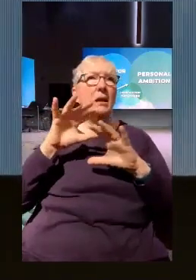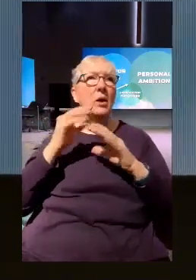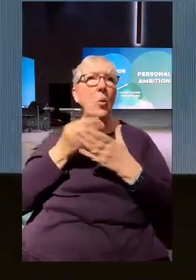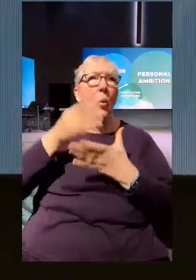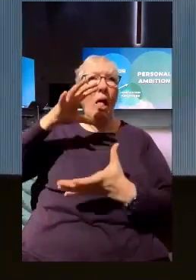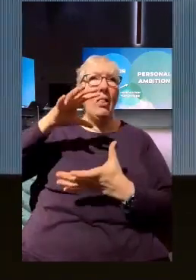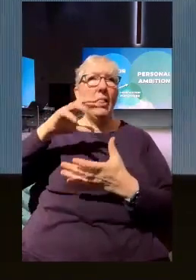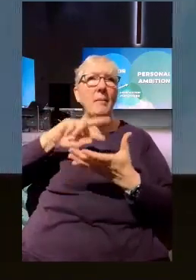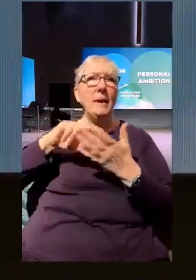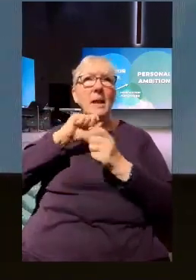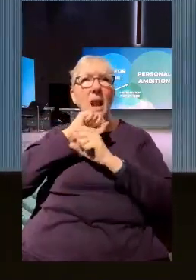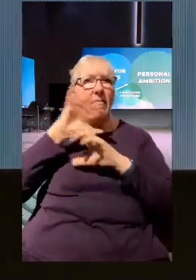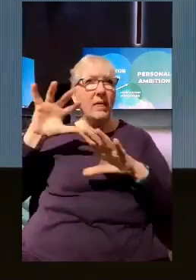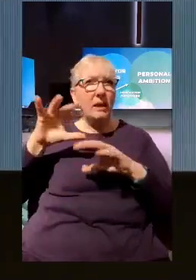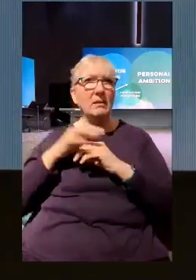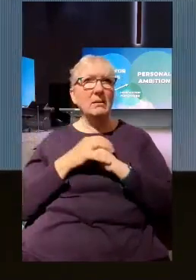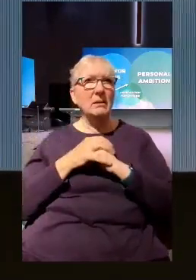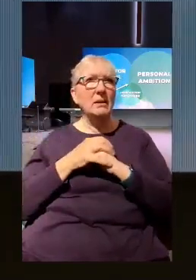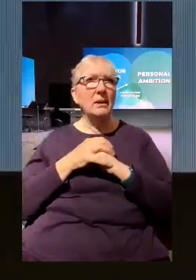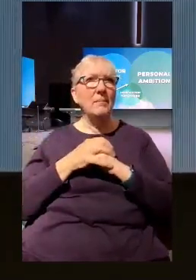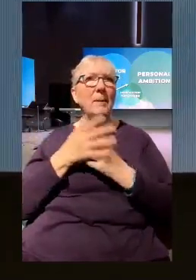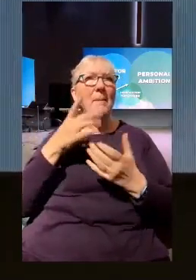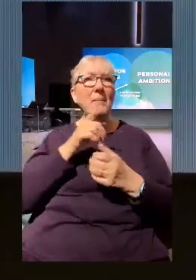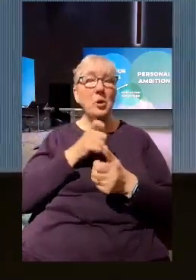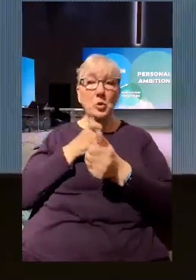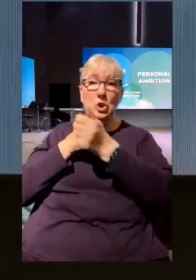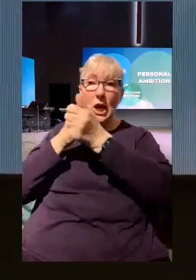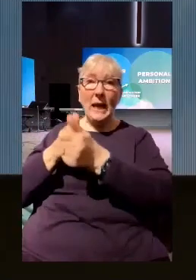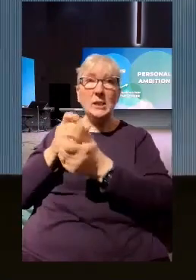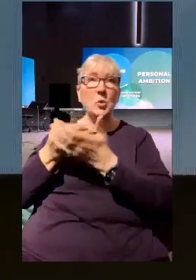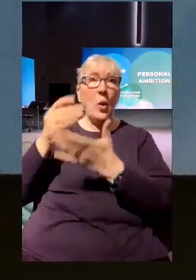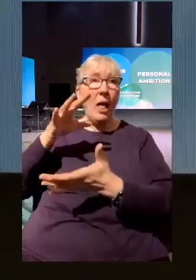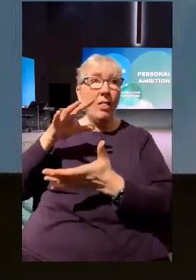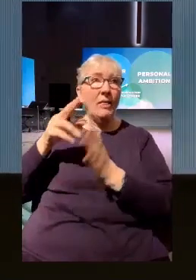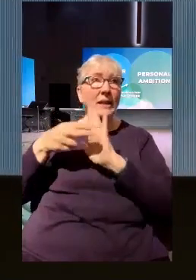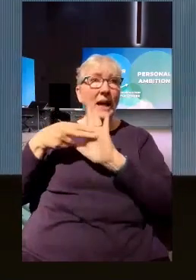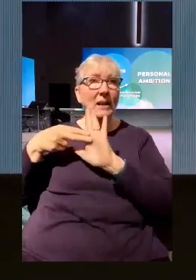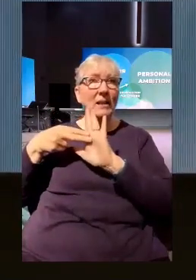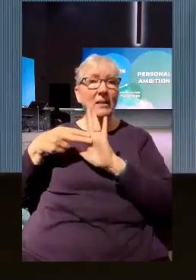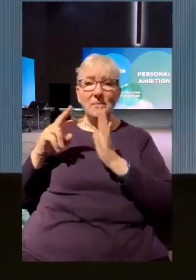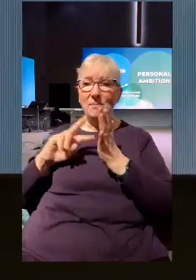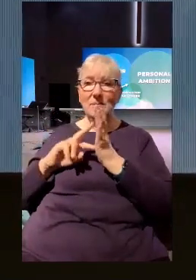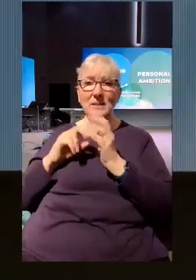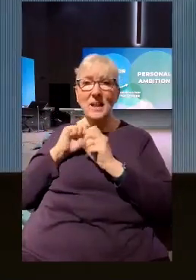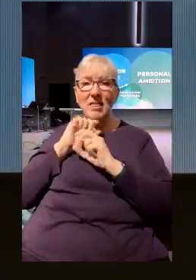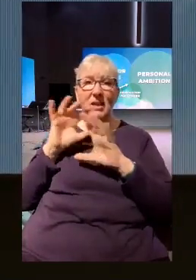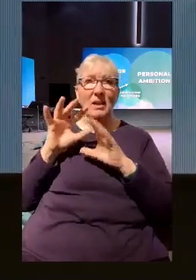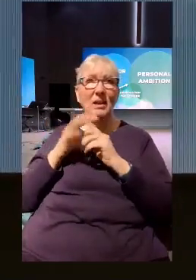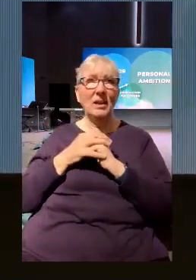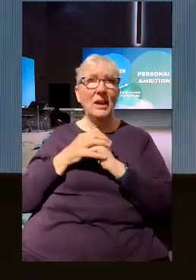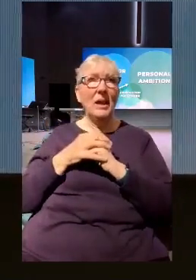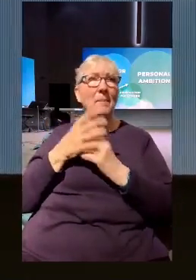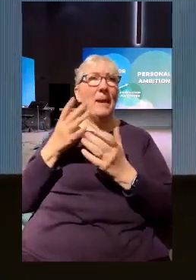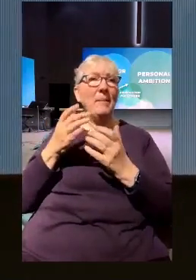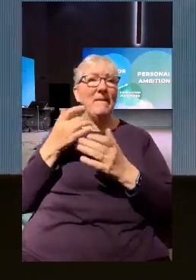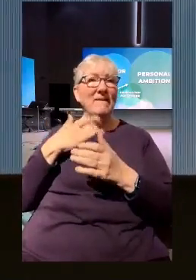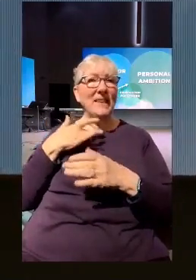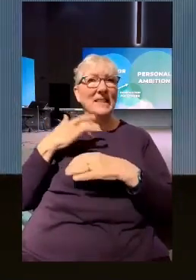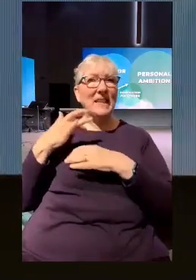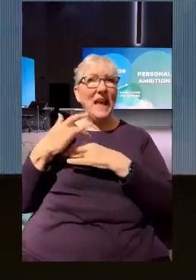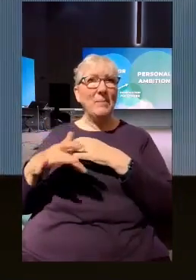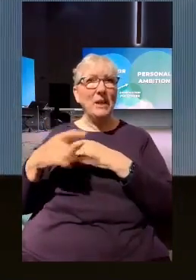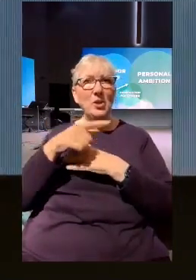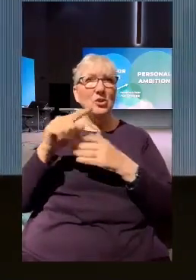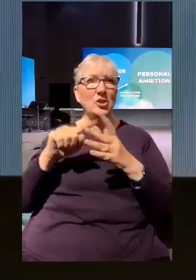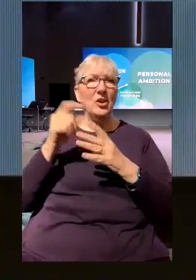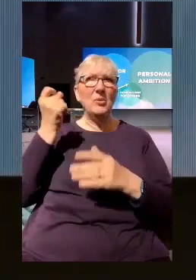that achievement still feels a bit empty. And you're starting to realize it. Maybe God is starting to align